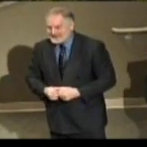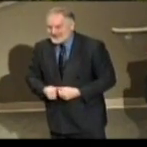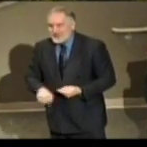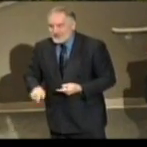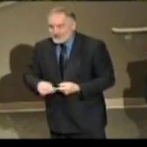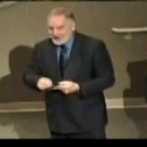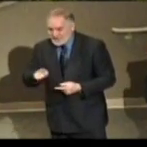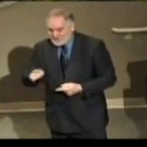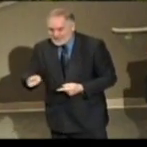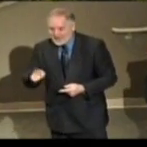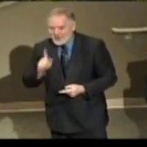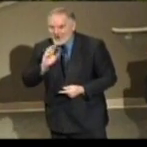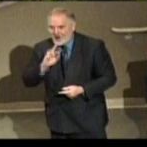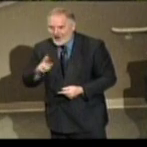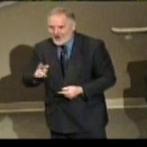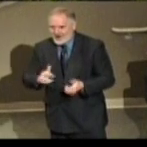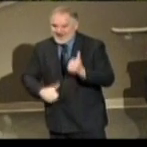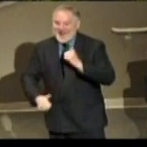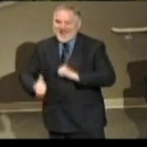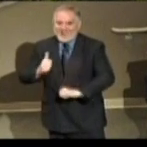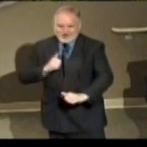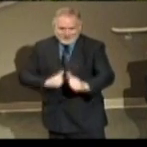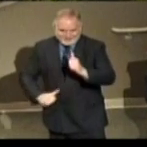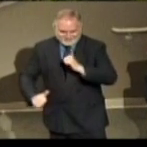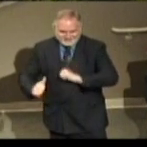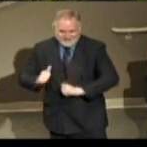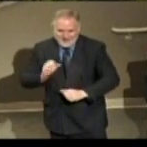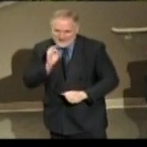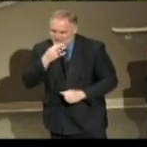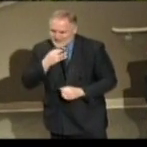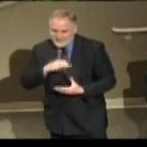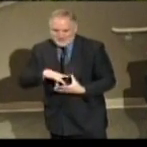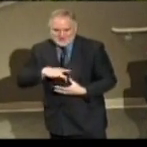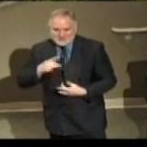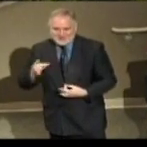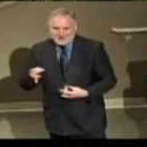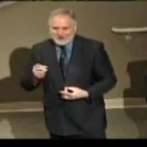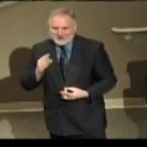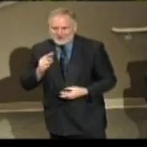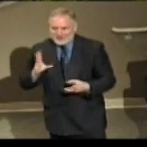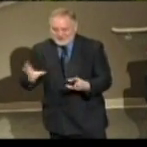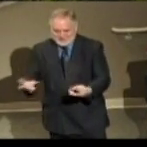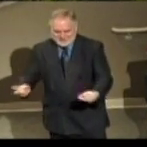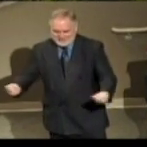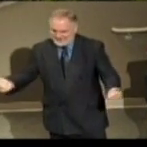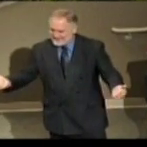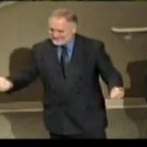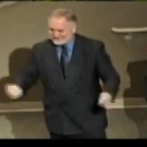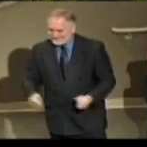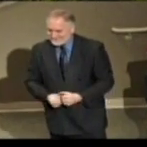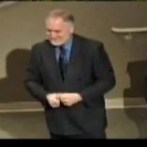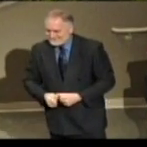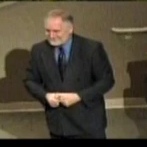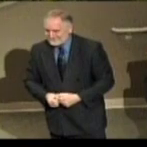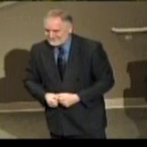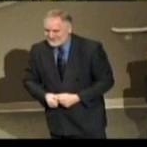When you are an act, the fruit of the Spirit will disappear in a heartbeat.